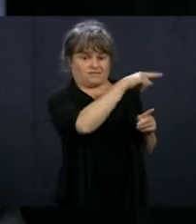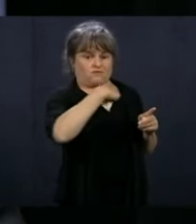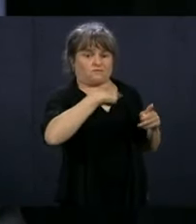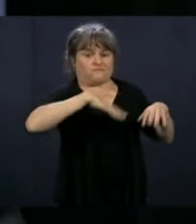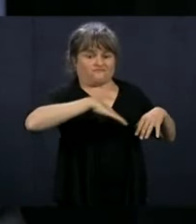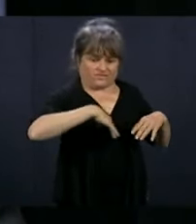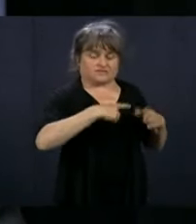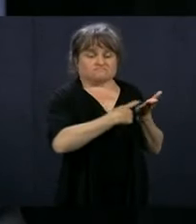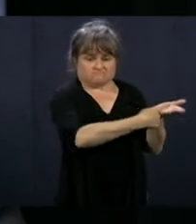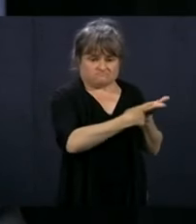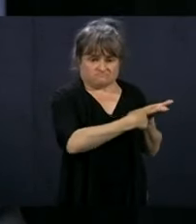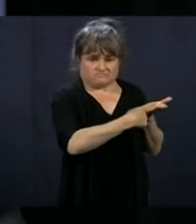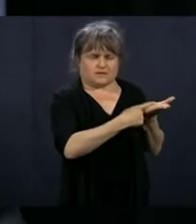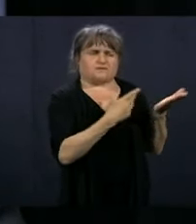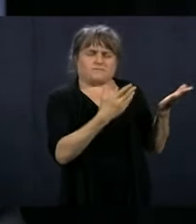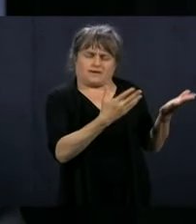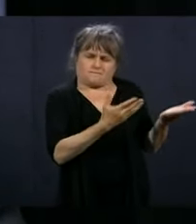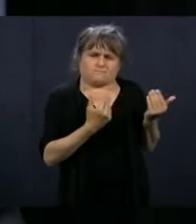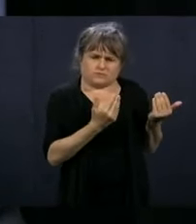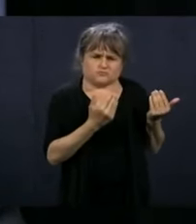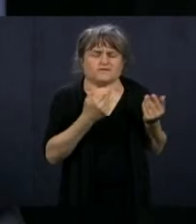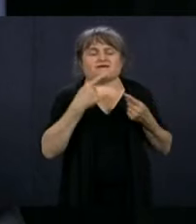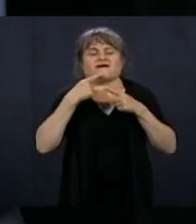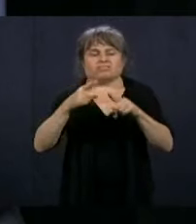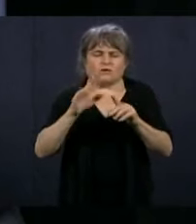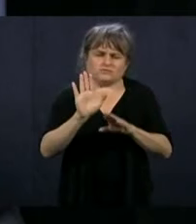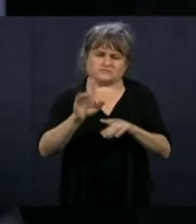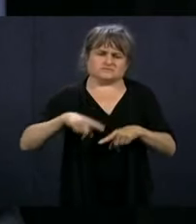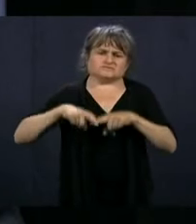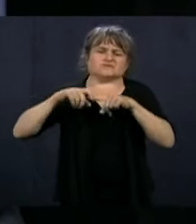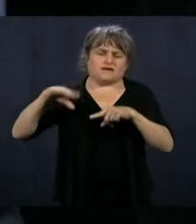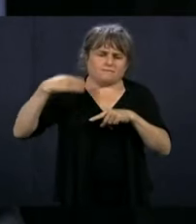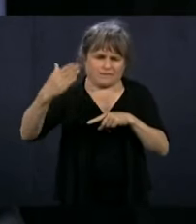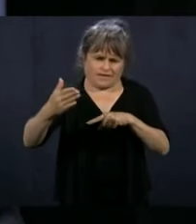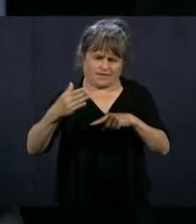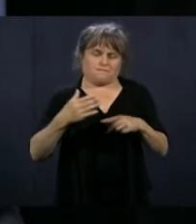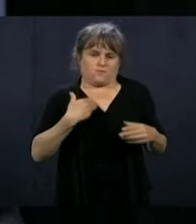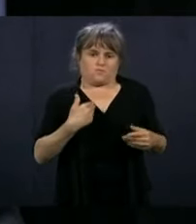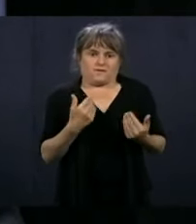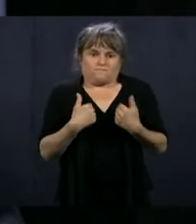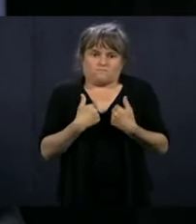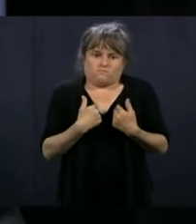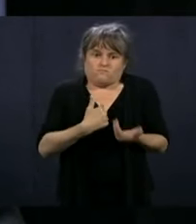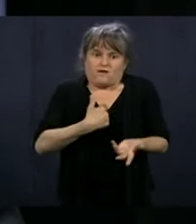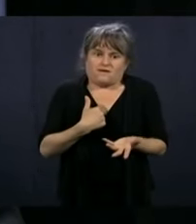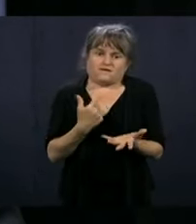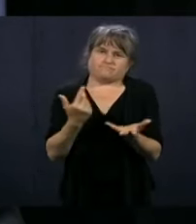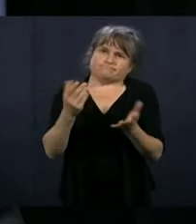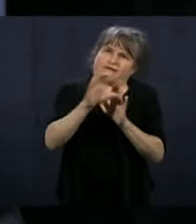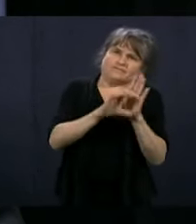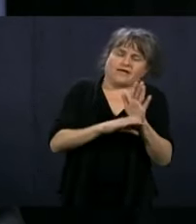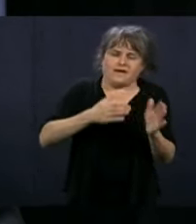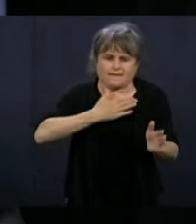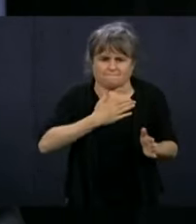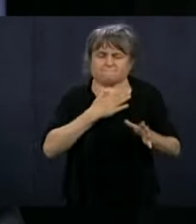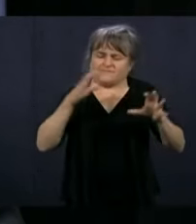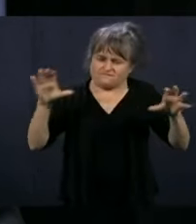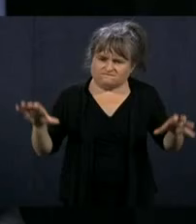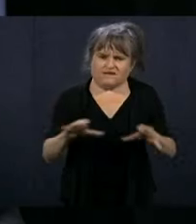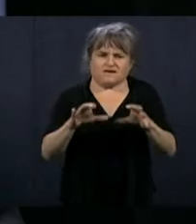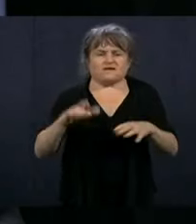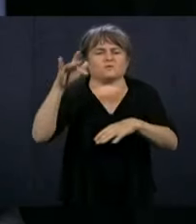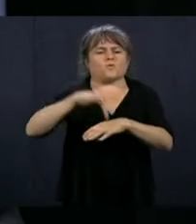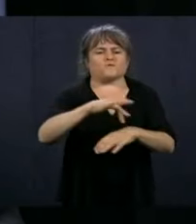pragmatic person. I don't just do speeches. I want us to find a means of reducing, ideally to